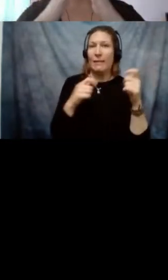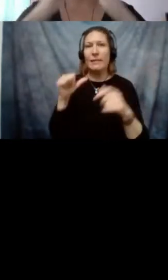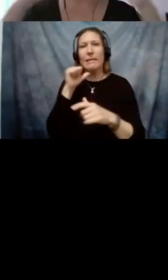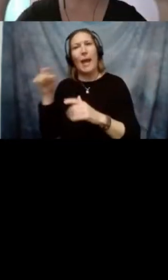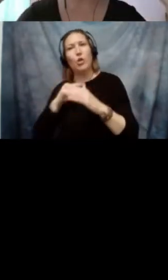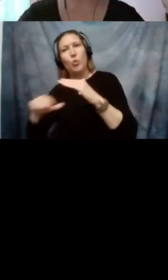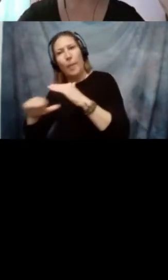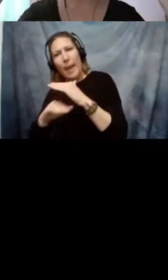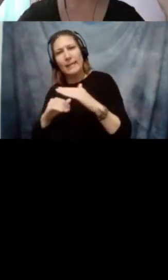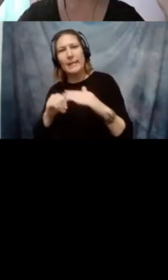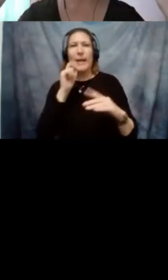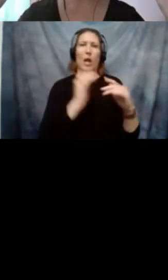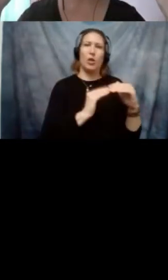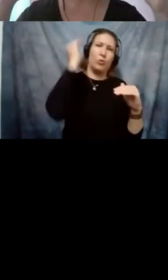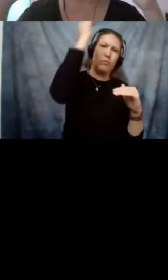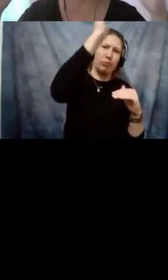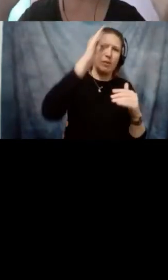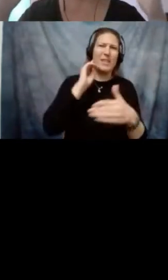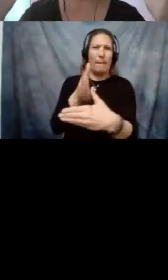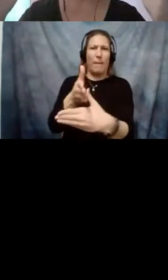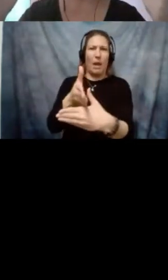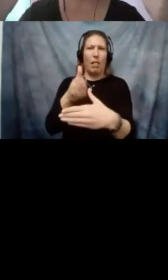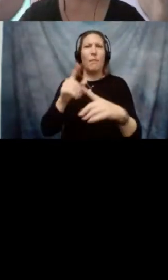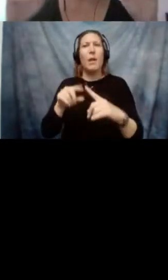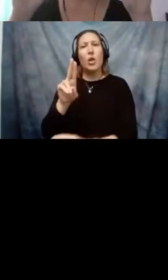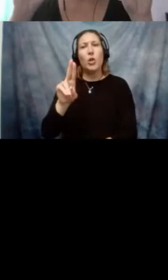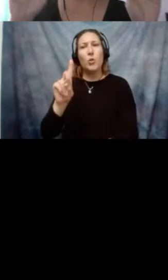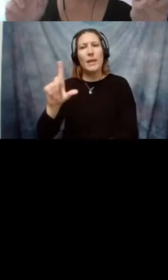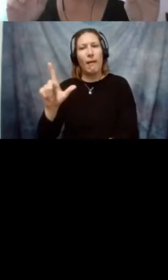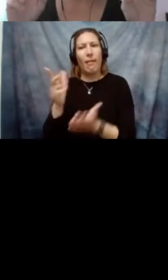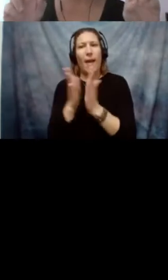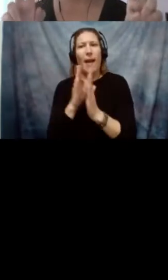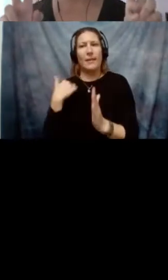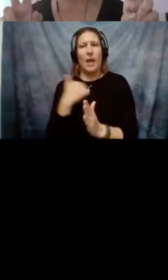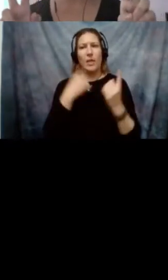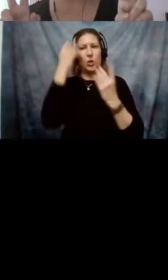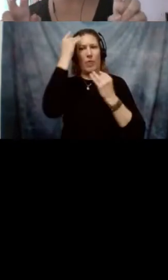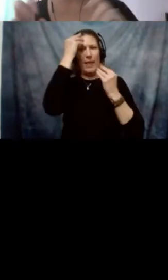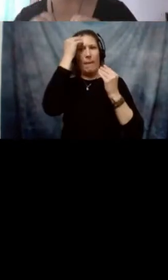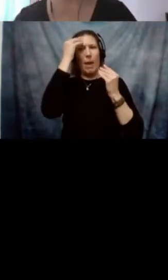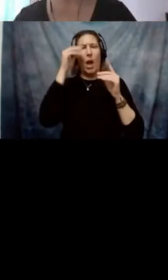our horizons and think about, again, those people who are on the quote unquote margins.